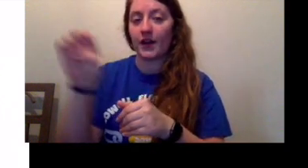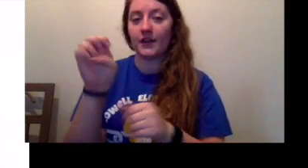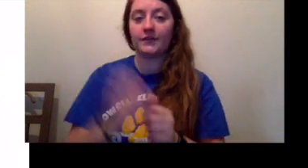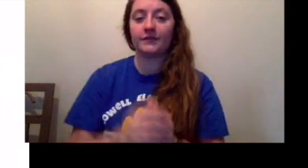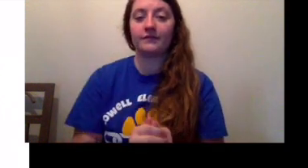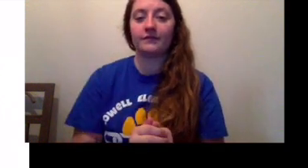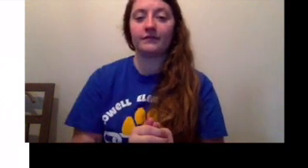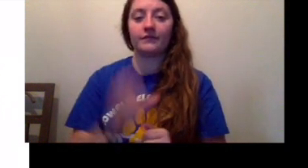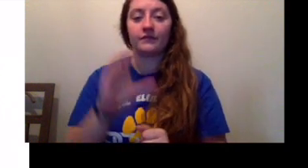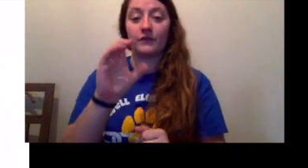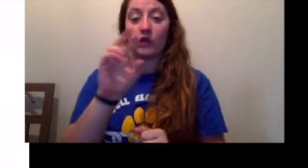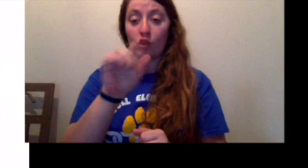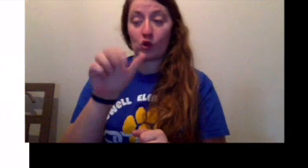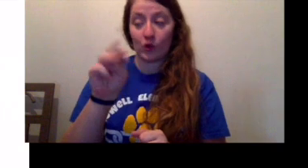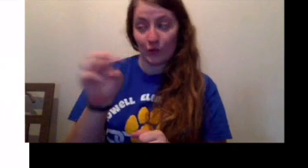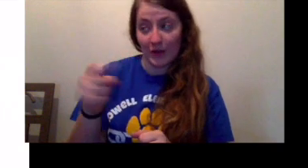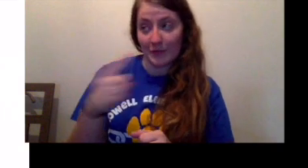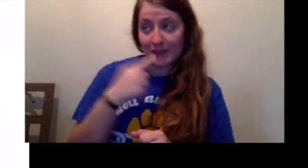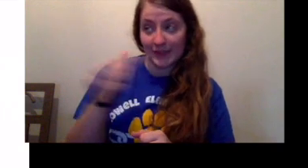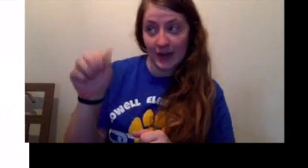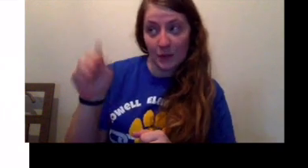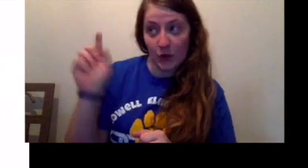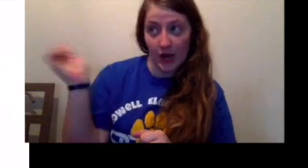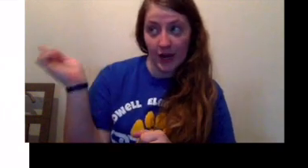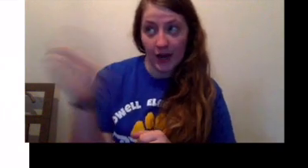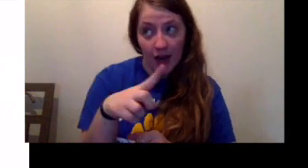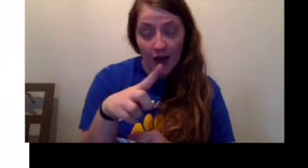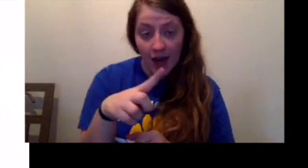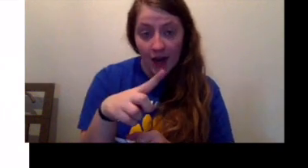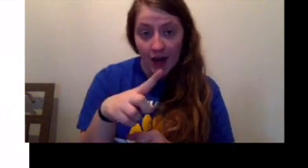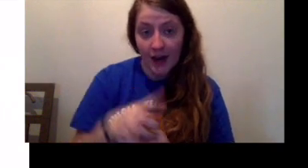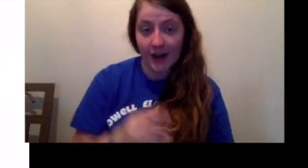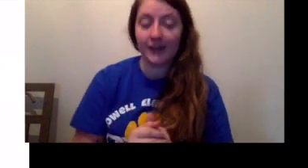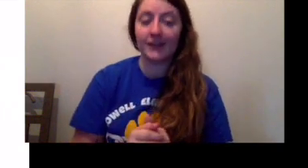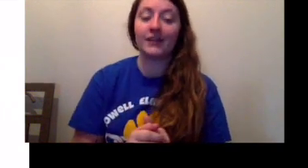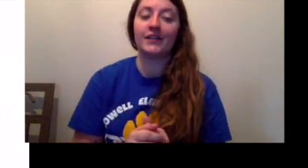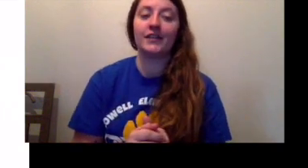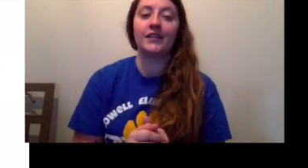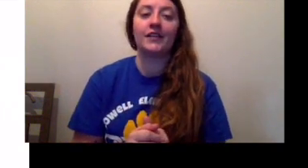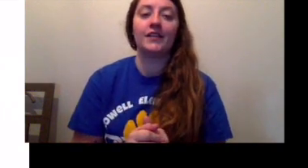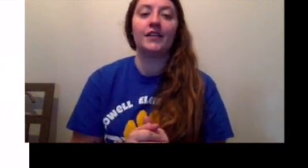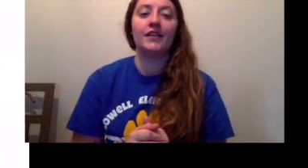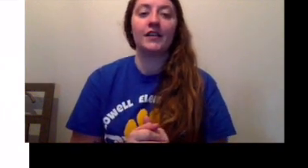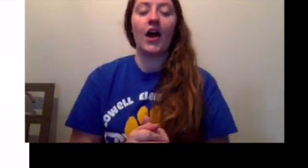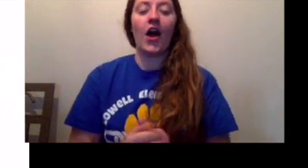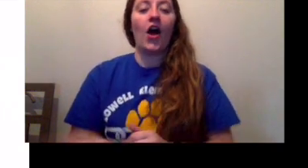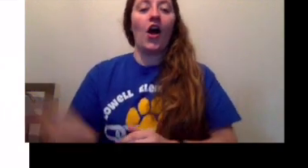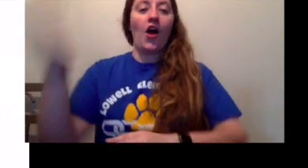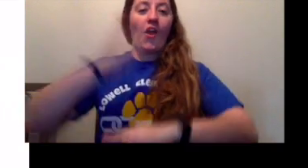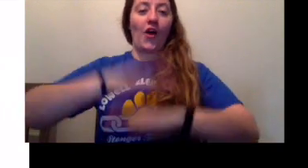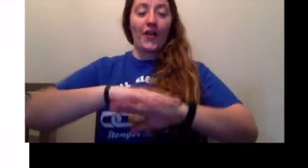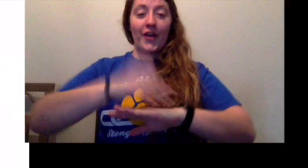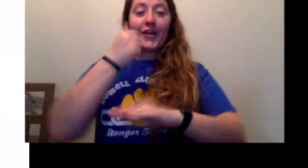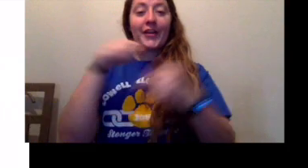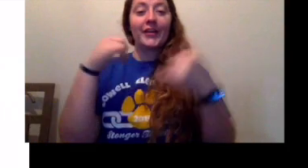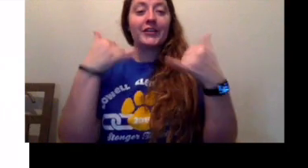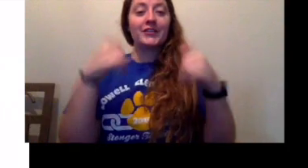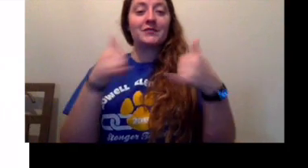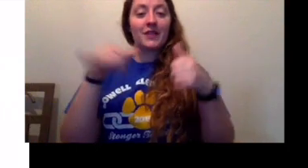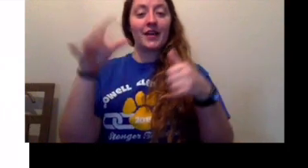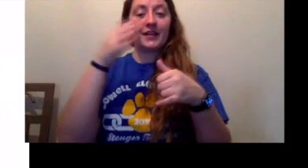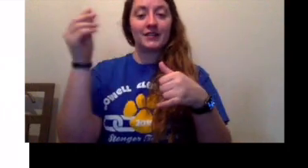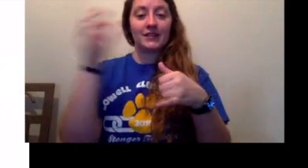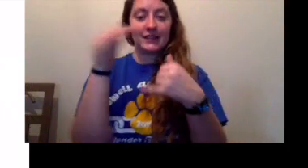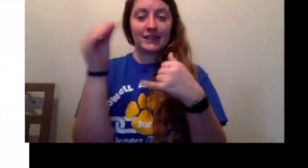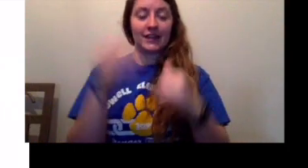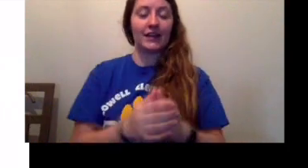"Cream," Anne Marie said, gesturing to the pitcher with a grin. All day long, the girls played out of doors under the